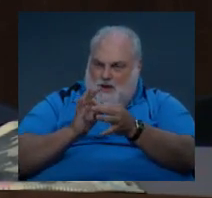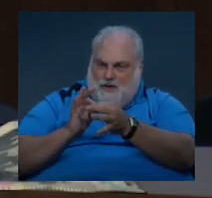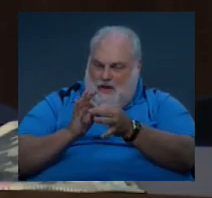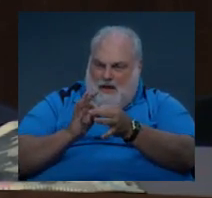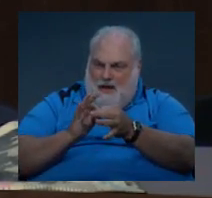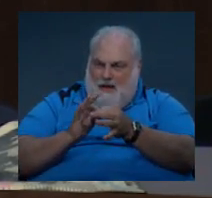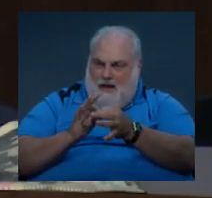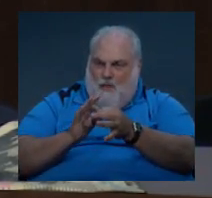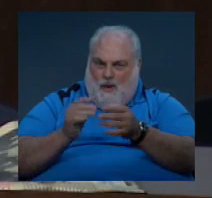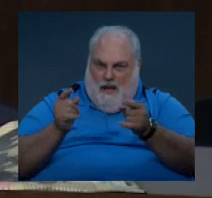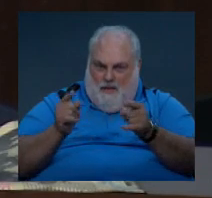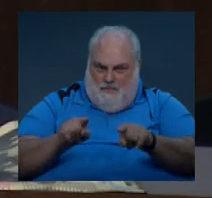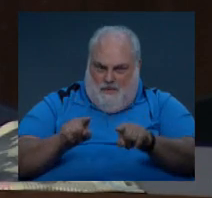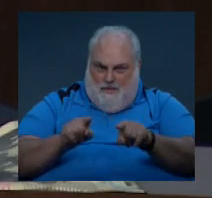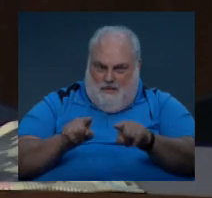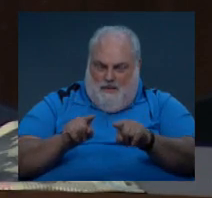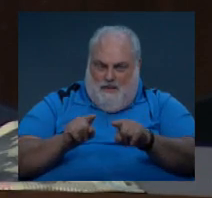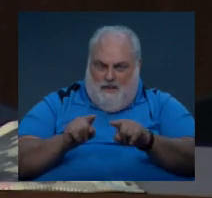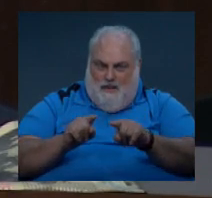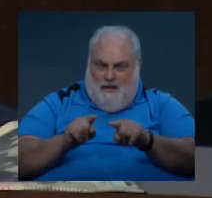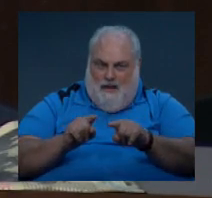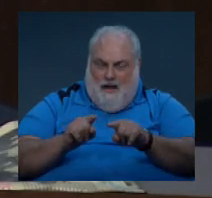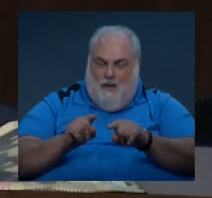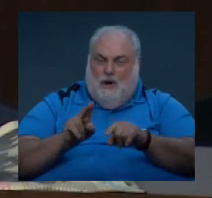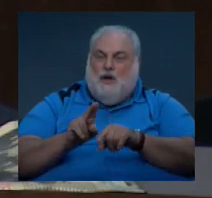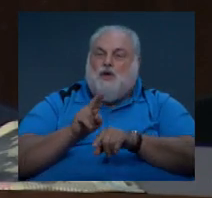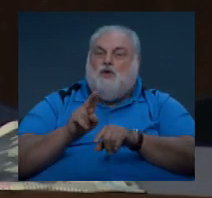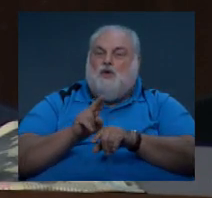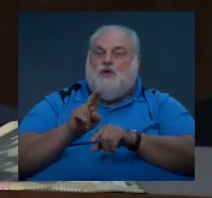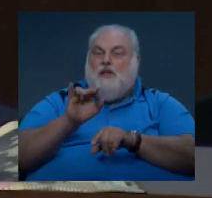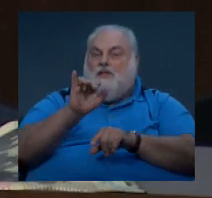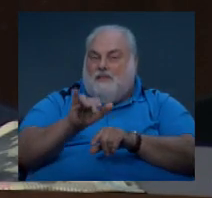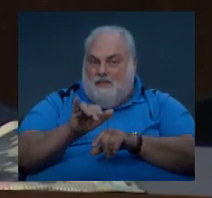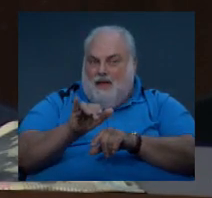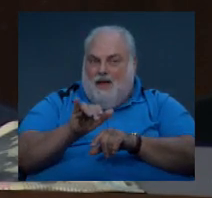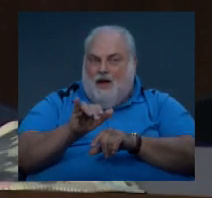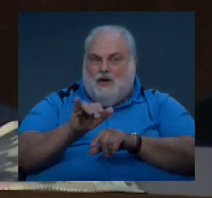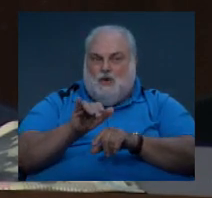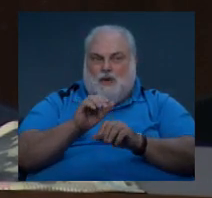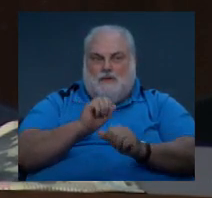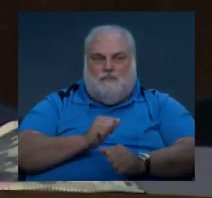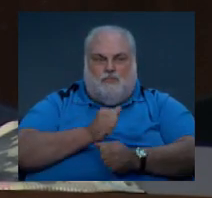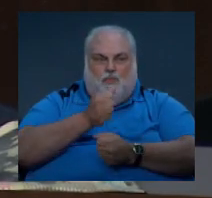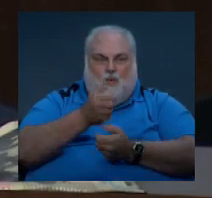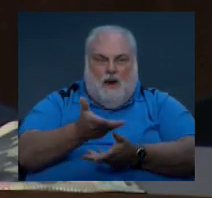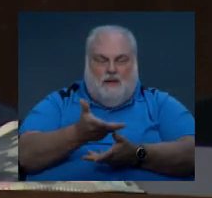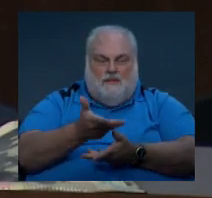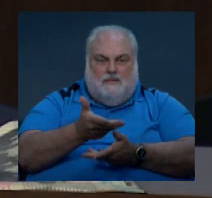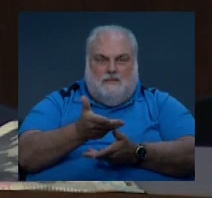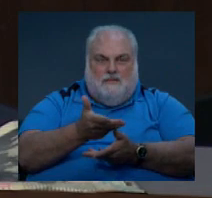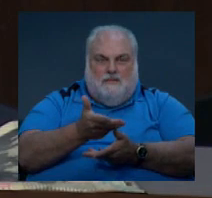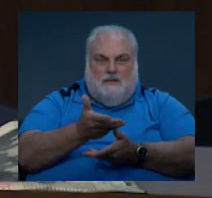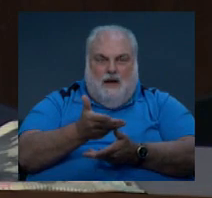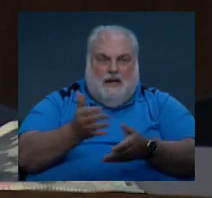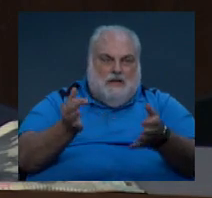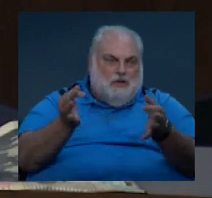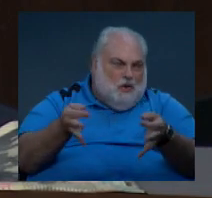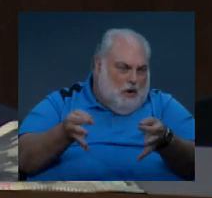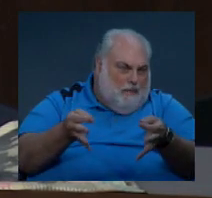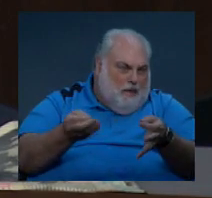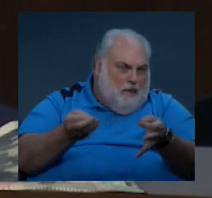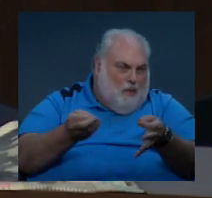and the jargon and how we use words or names to express or determine